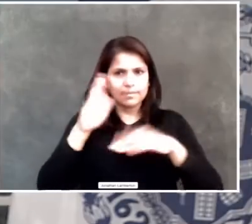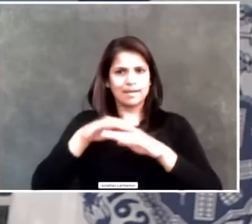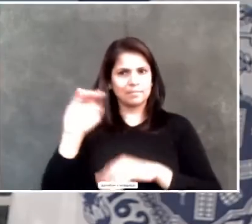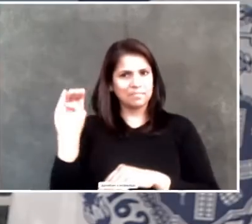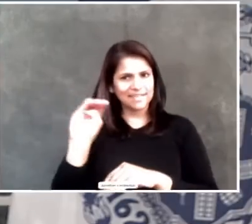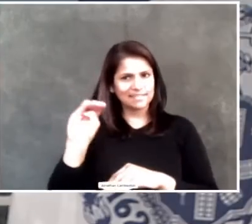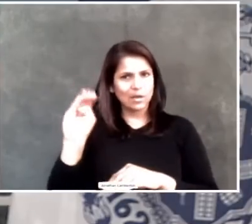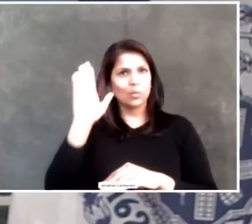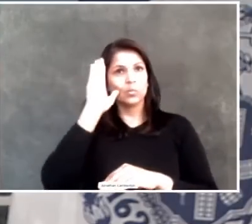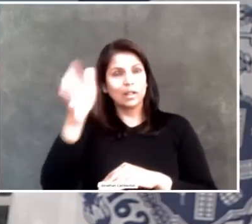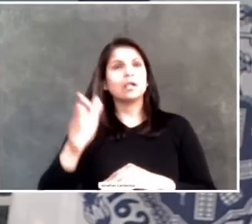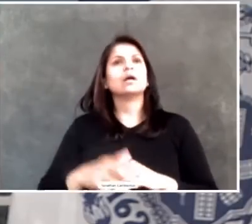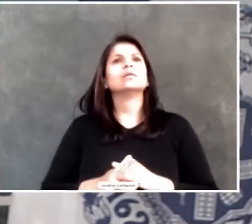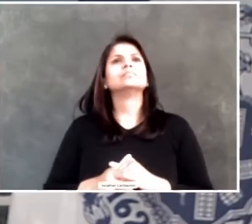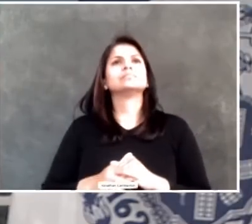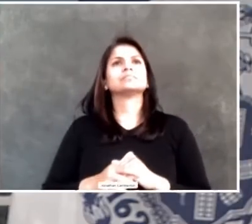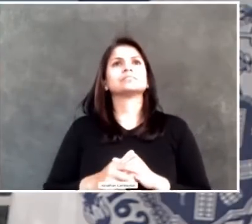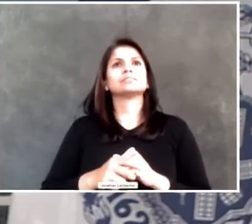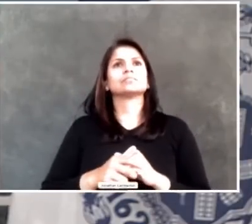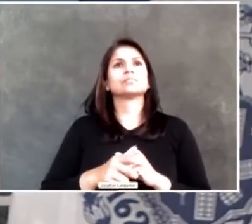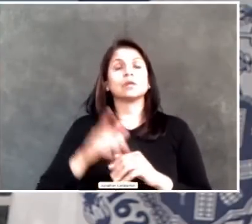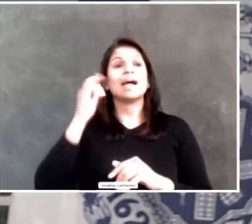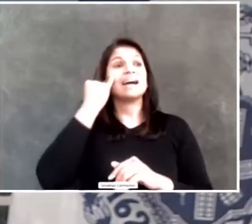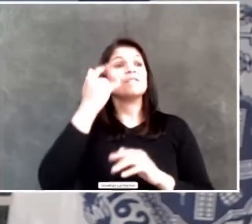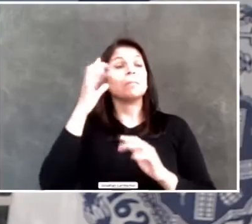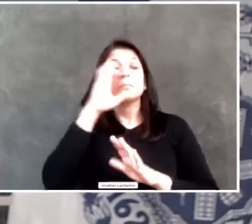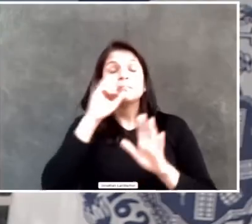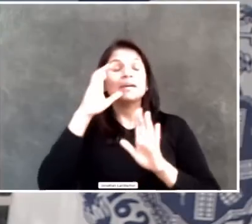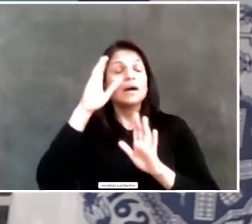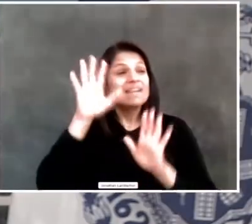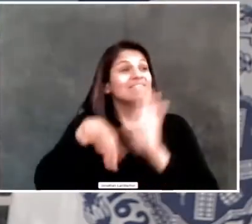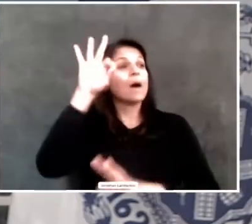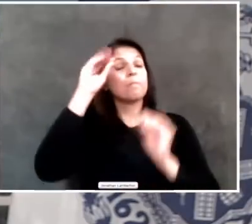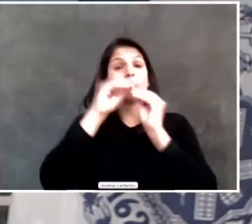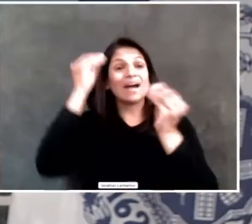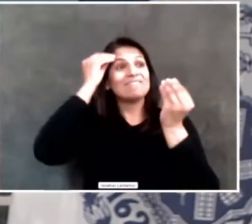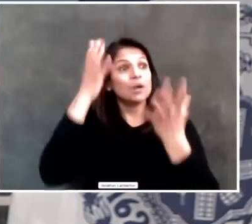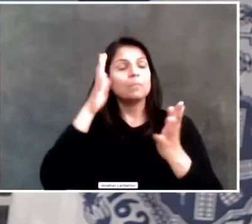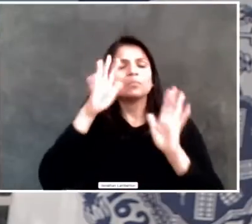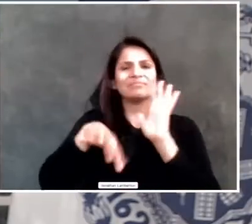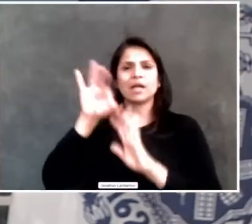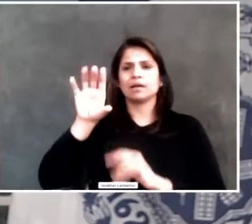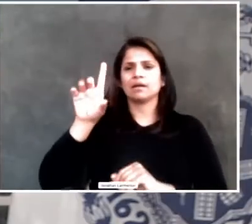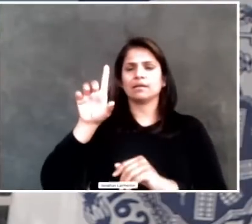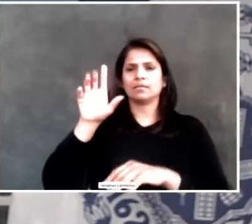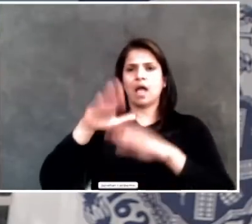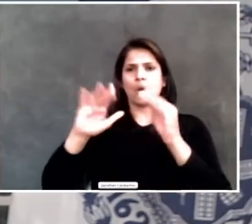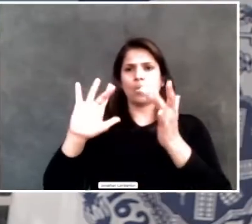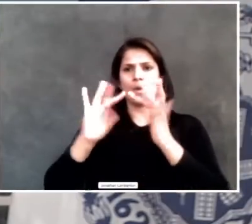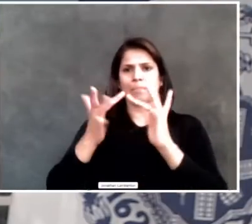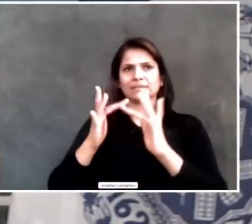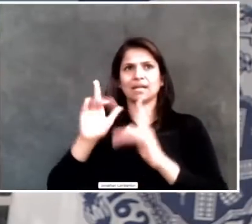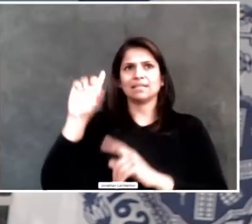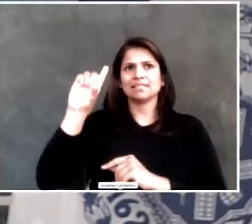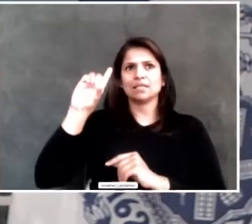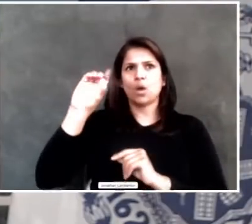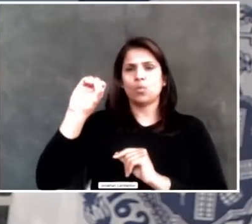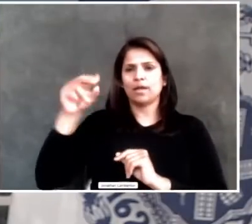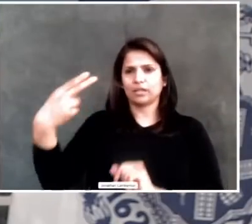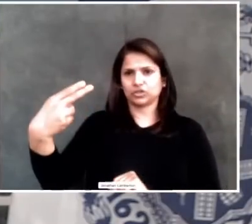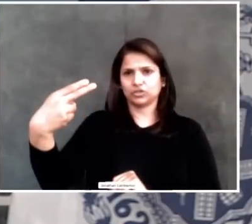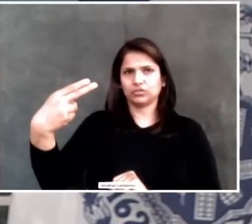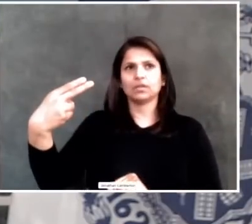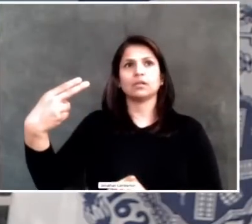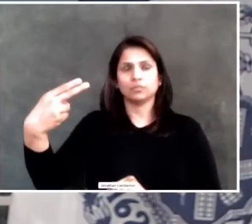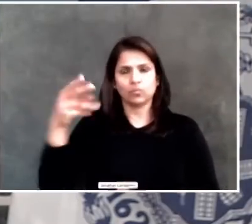is the easy answer. And again, we'll be not only putting it out publicly every day, but talking about it a lot, because it's